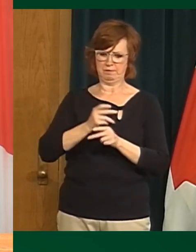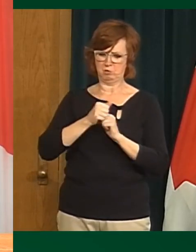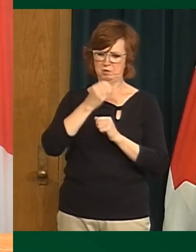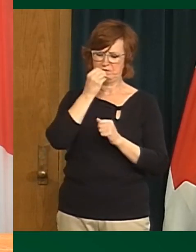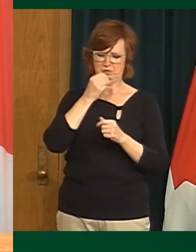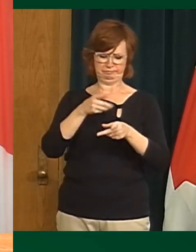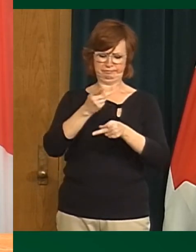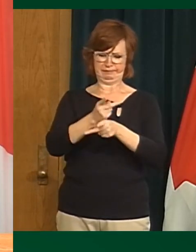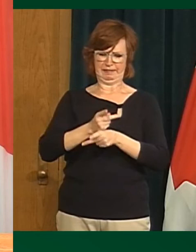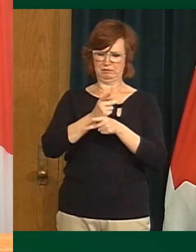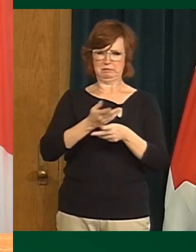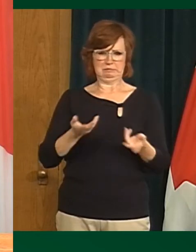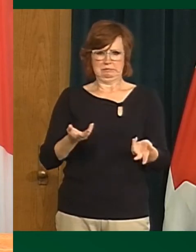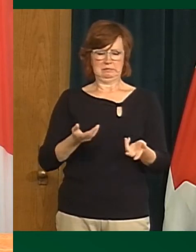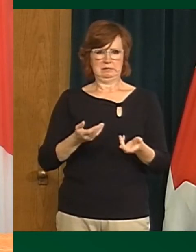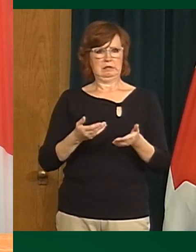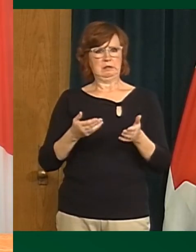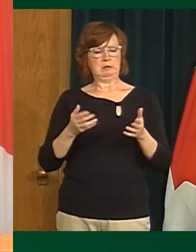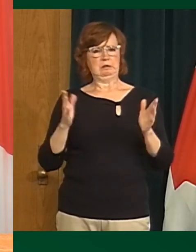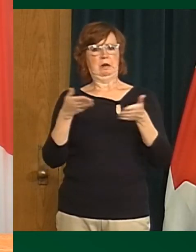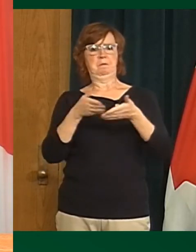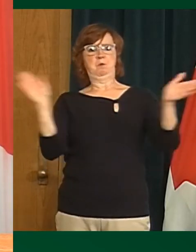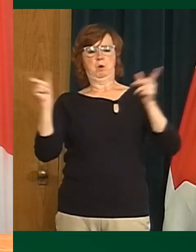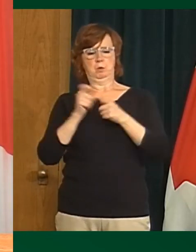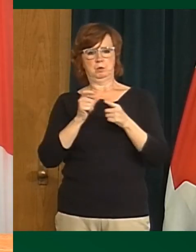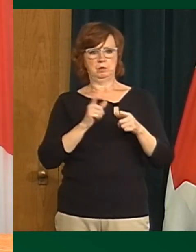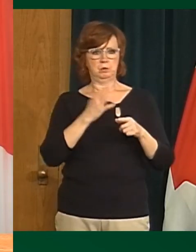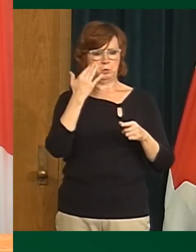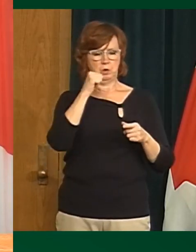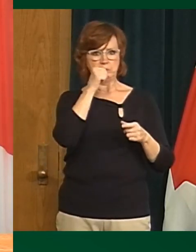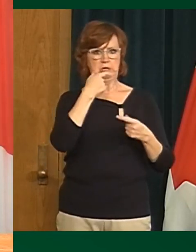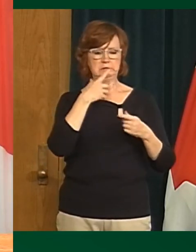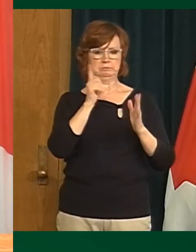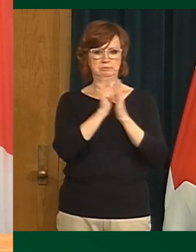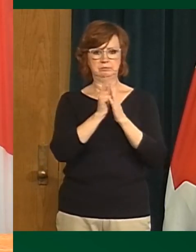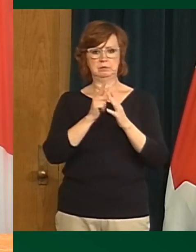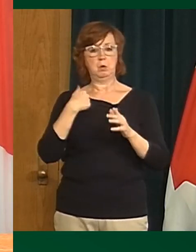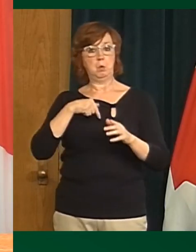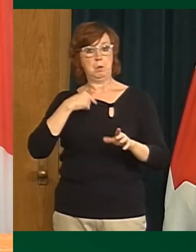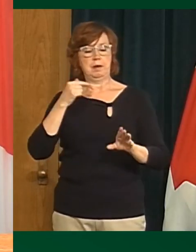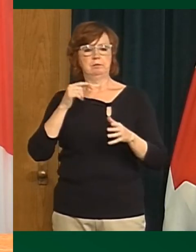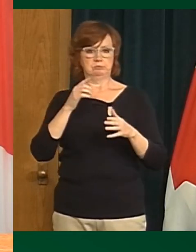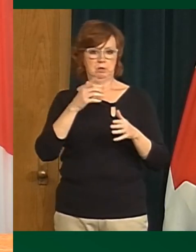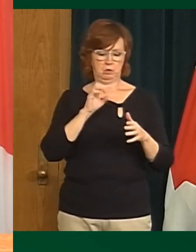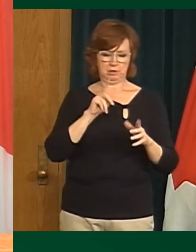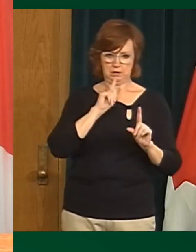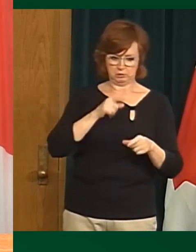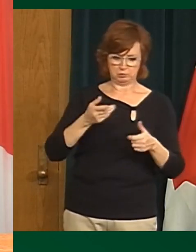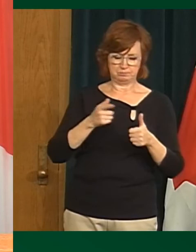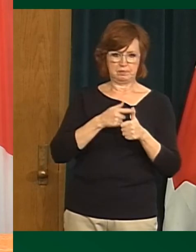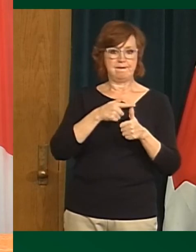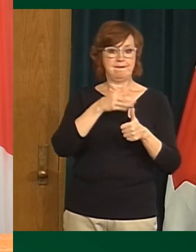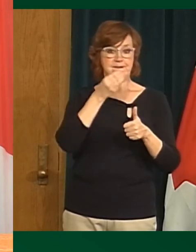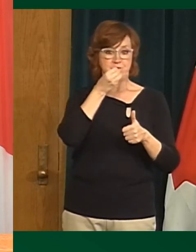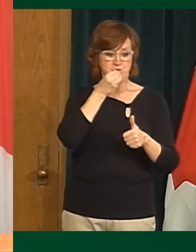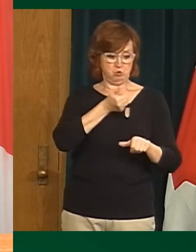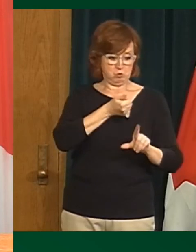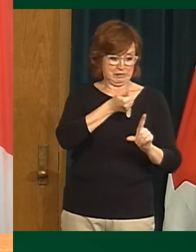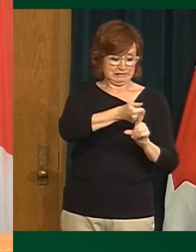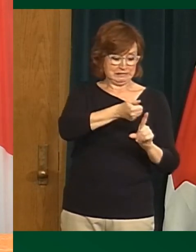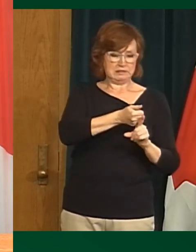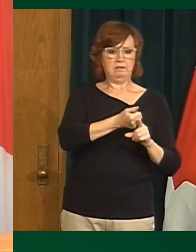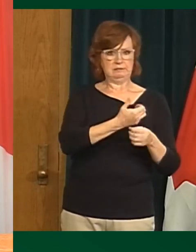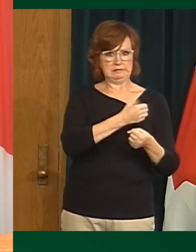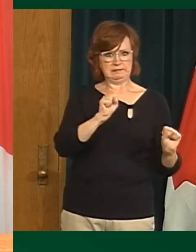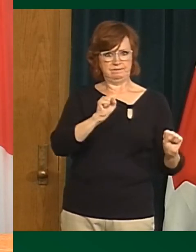so so obviously one thing that we've been reassured is that food itself is very safe, and we have seen no signals of concern. So, for